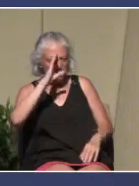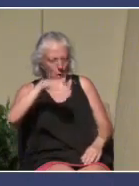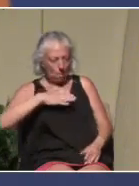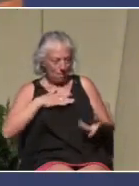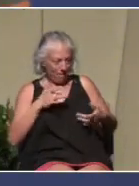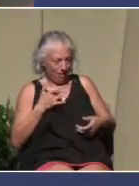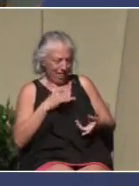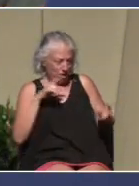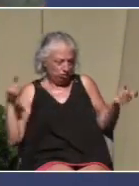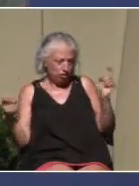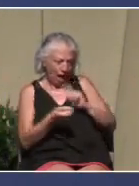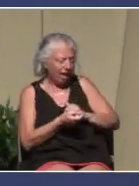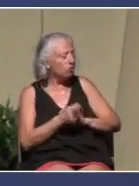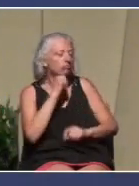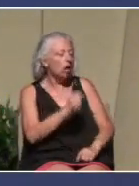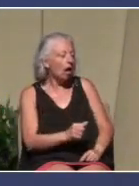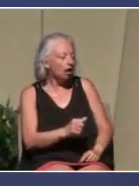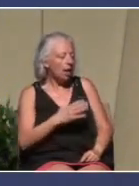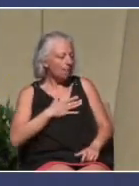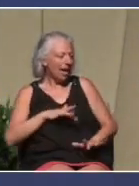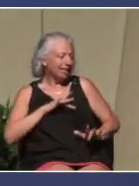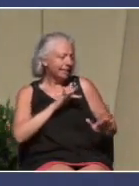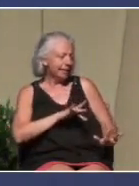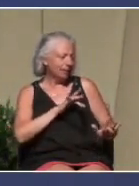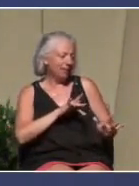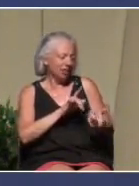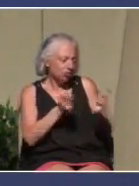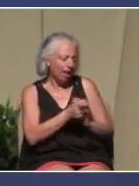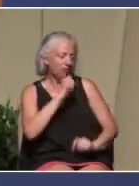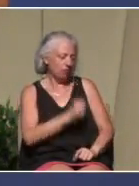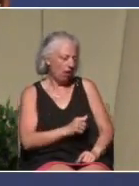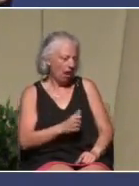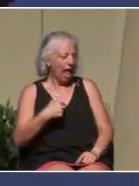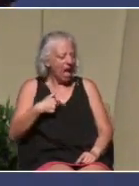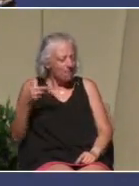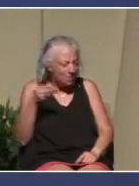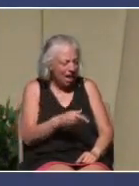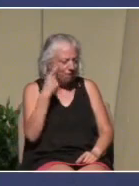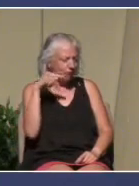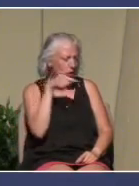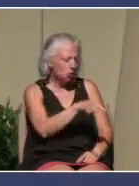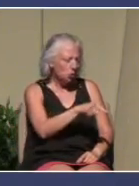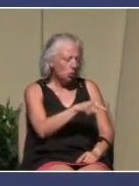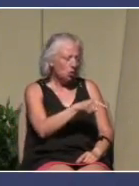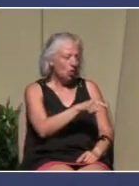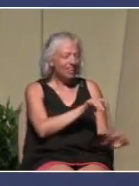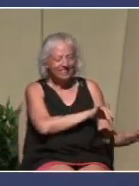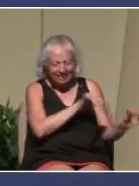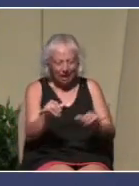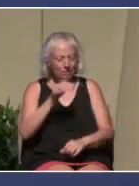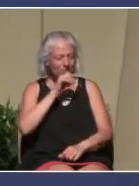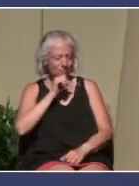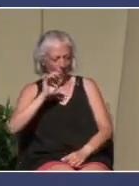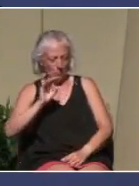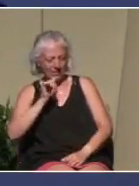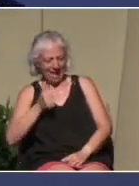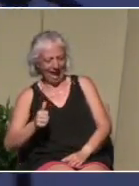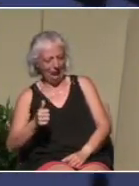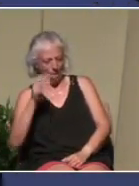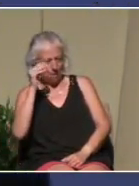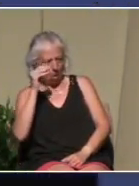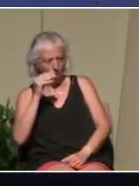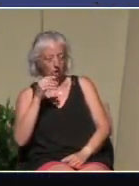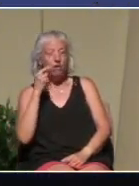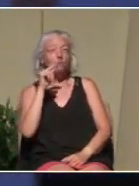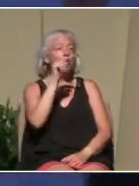do not change. My sympathy for you does not change. I am as much there for you as I was for that 10-year-old boy, or for